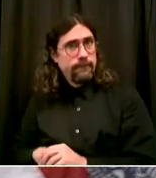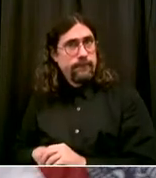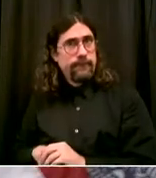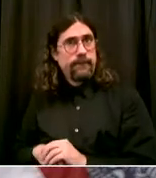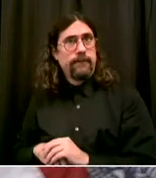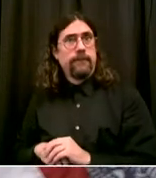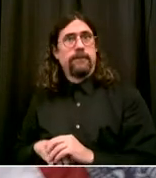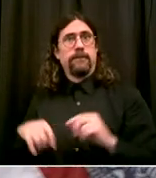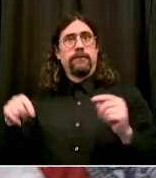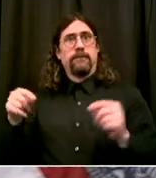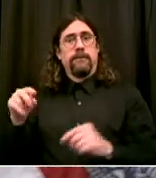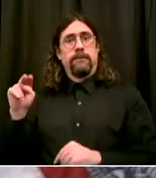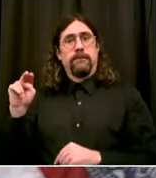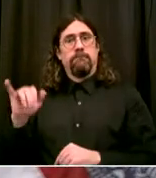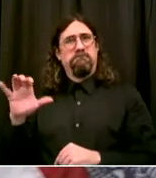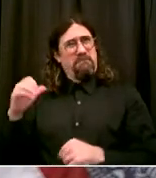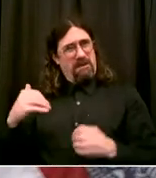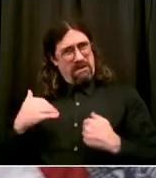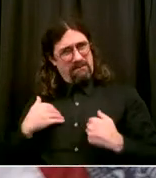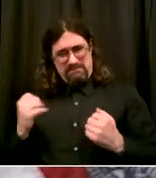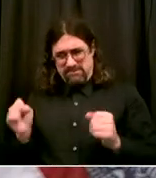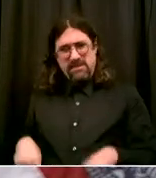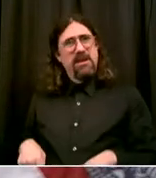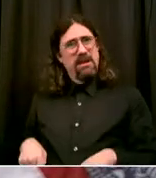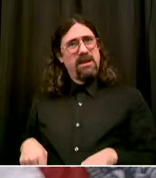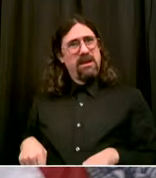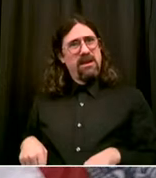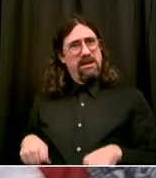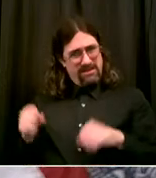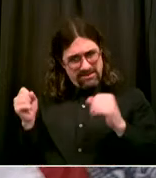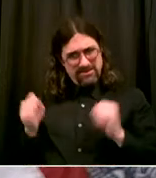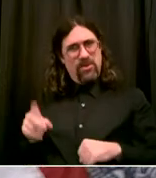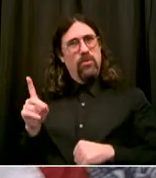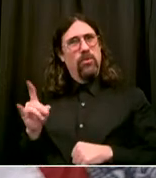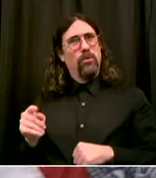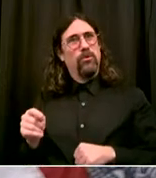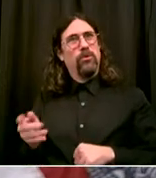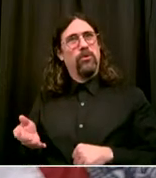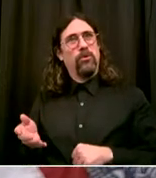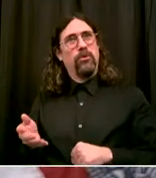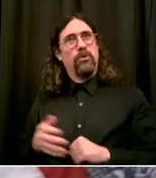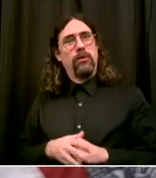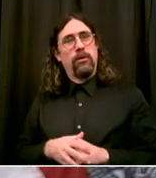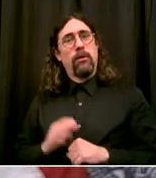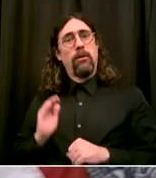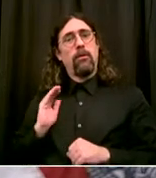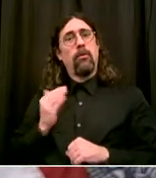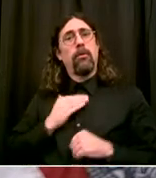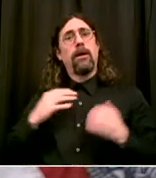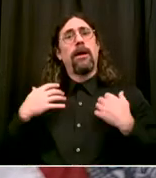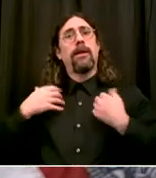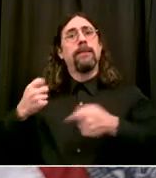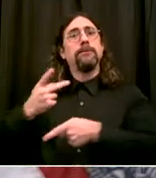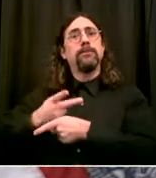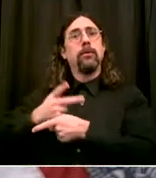is legendary, but our healthcare world in particular showed us in 2020 they could do amazing things in this